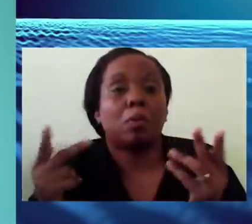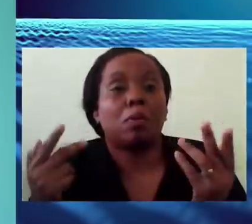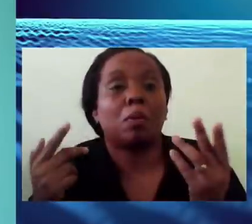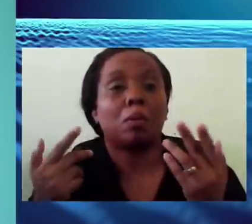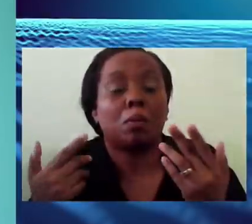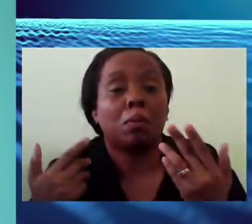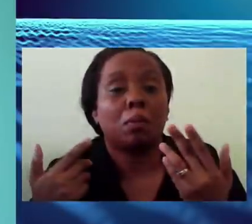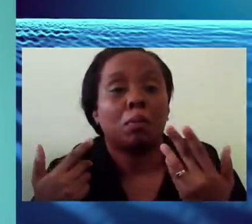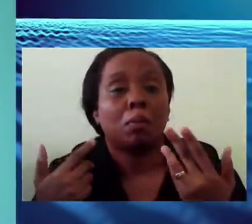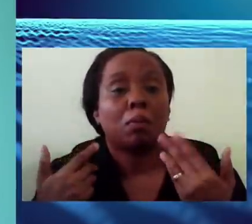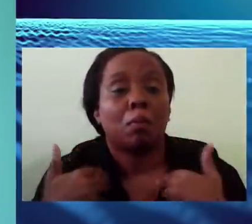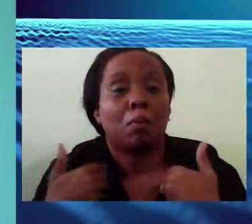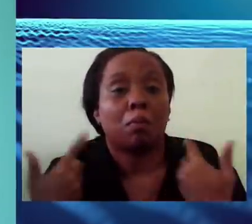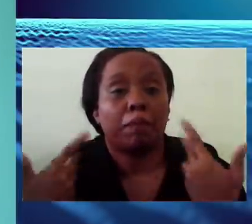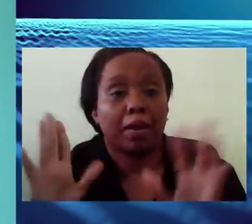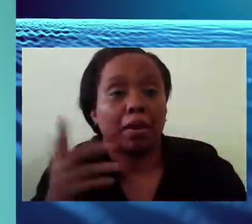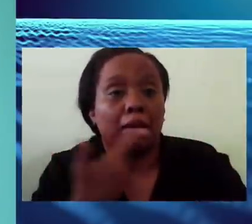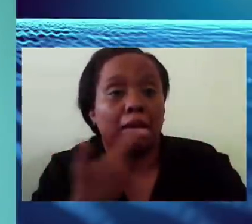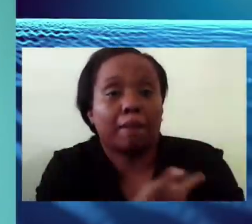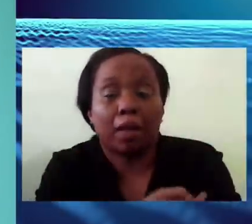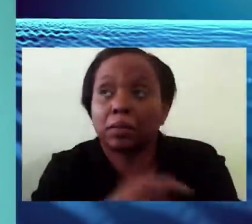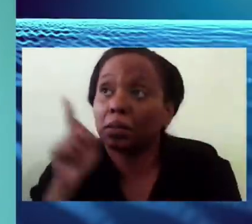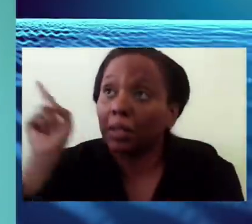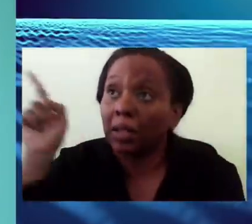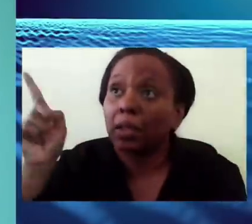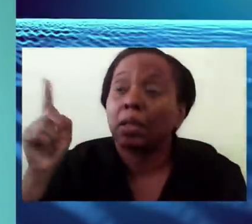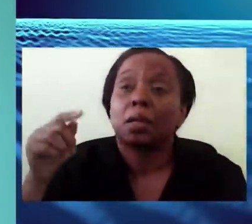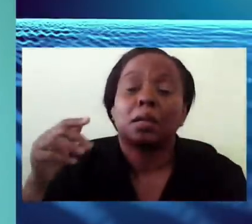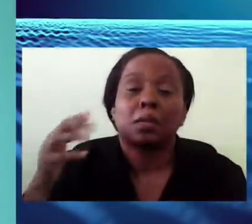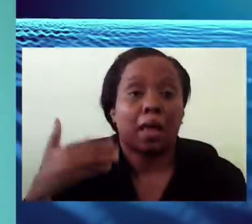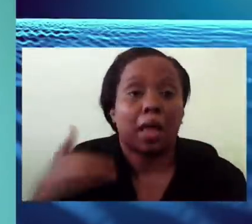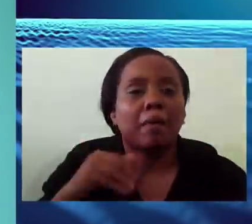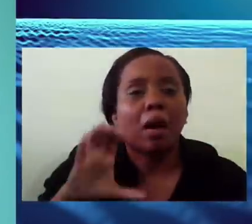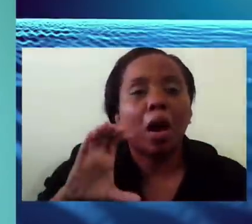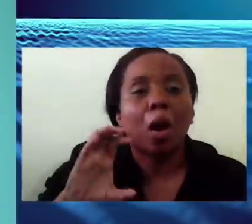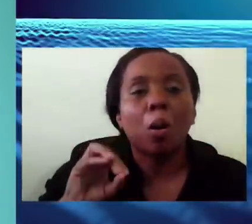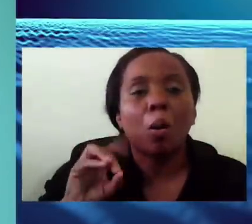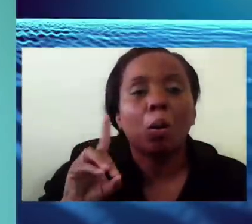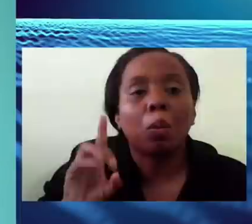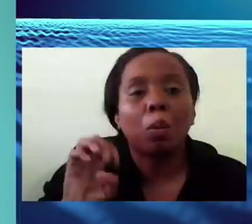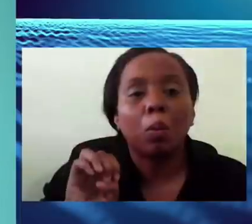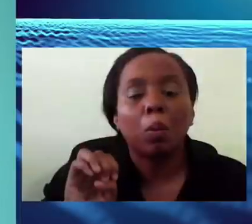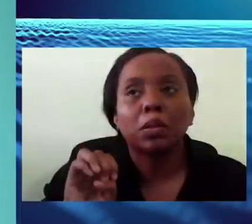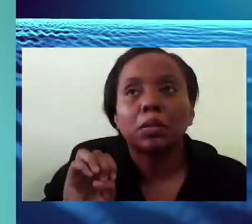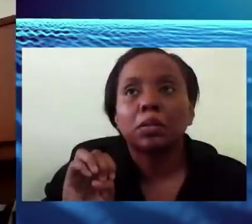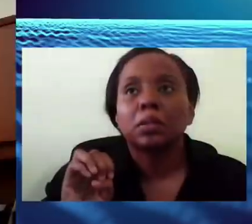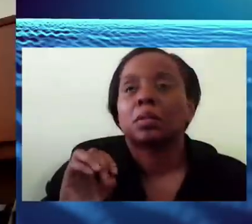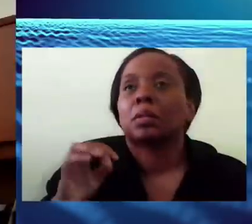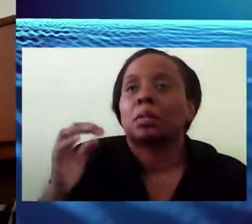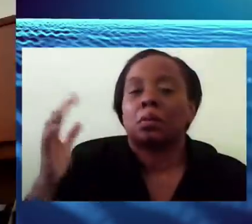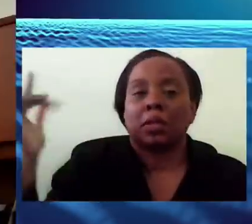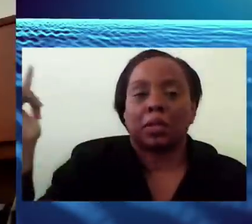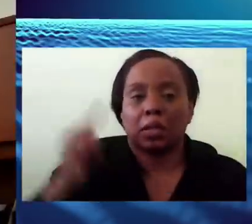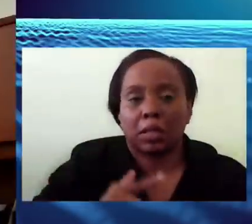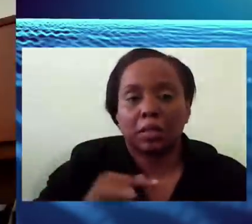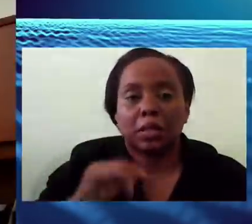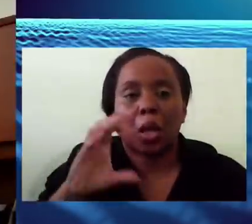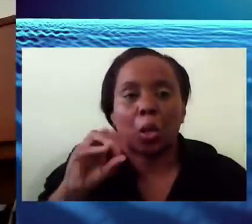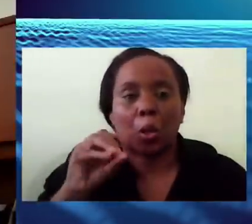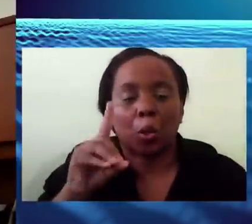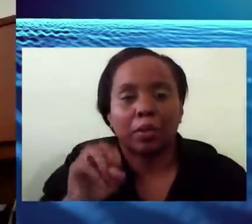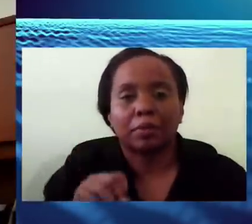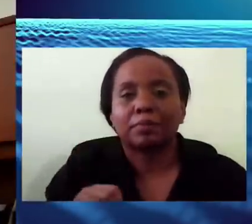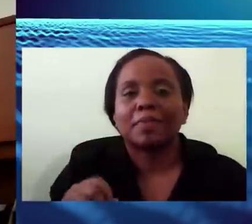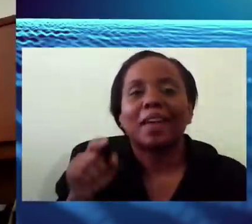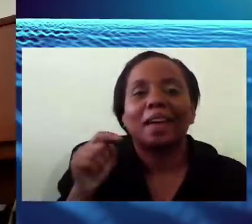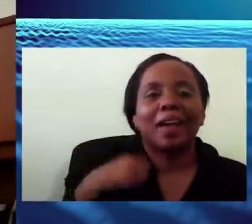or prove the veracity of their vaccination when they do come in, let's say June, July, August? So Barry, I think you were listening into our